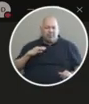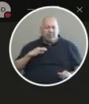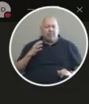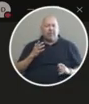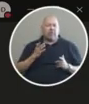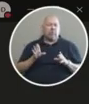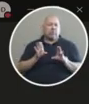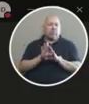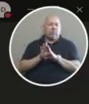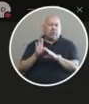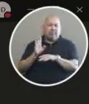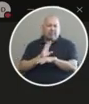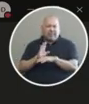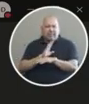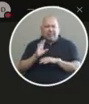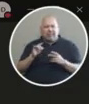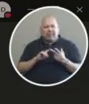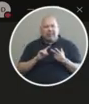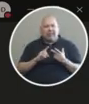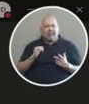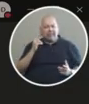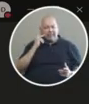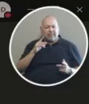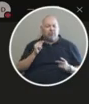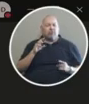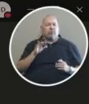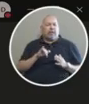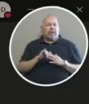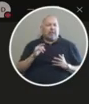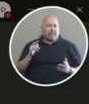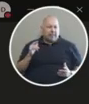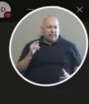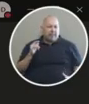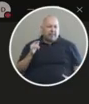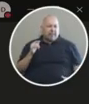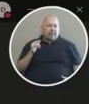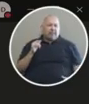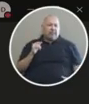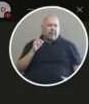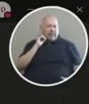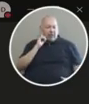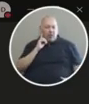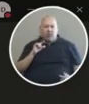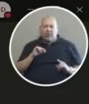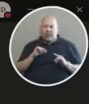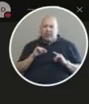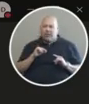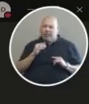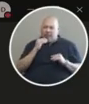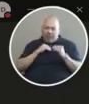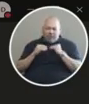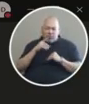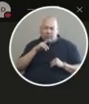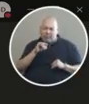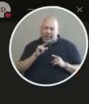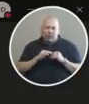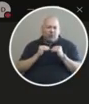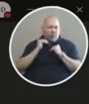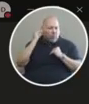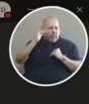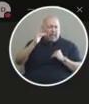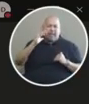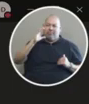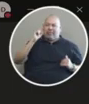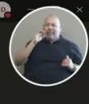closing their doors for businesses, and I just see many just trying to go ahead and find something to eat. And hearing food pantries being overwhelmed, you know, shout out to those